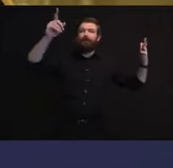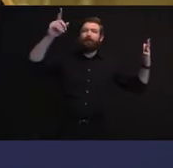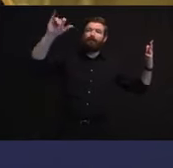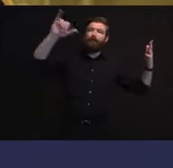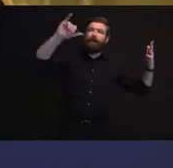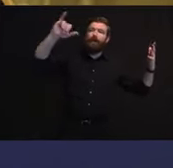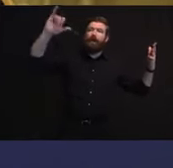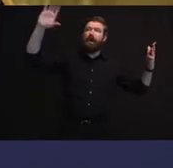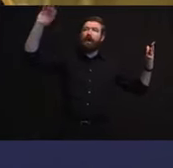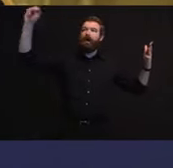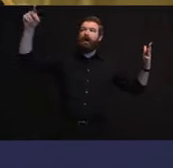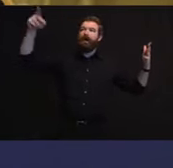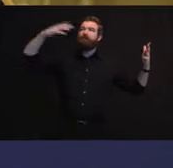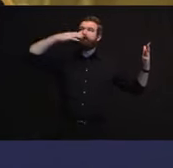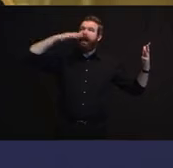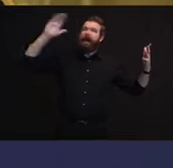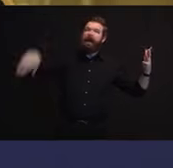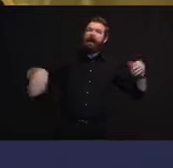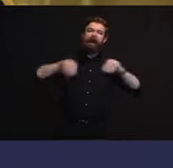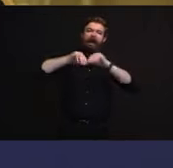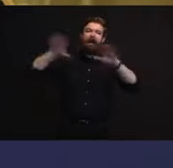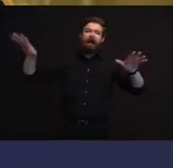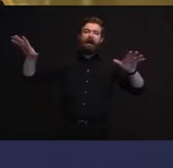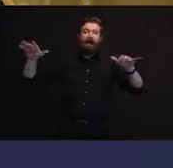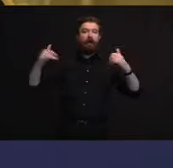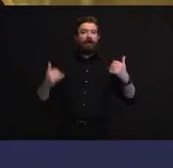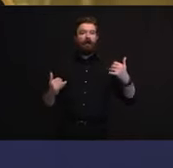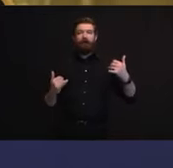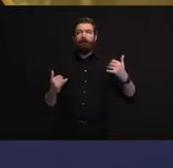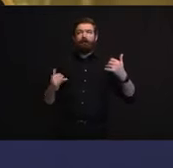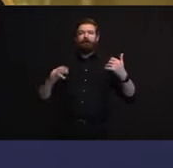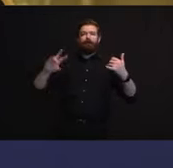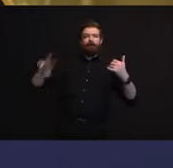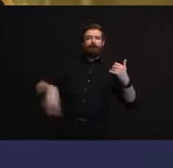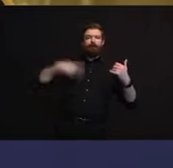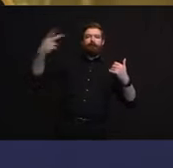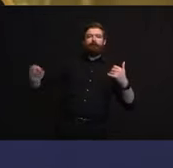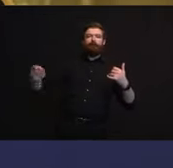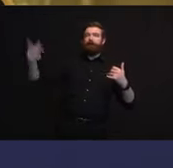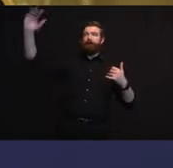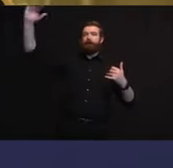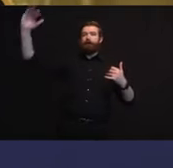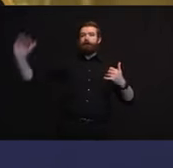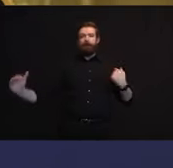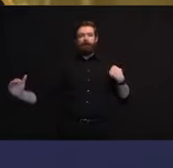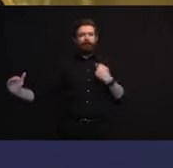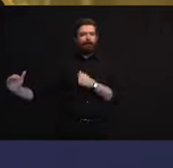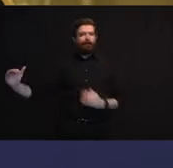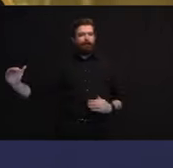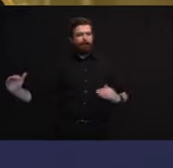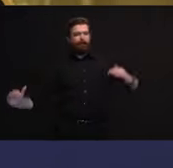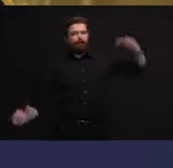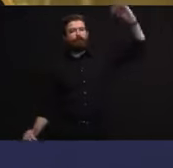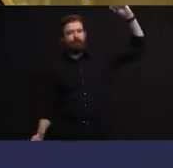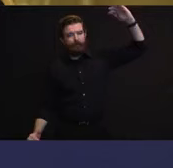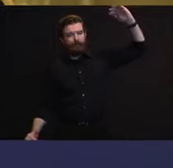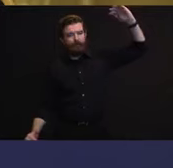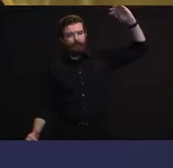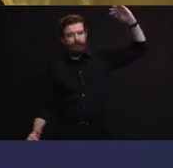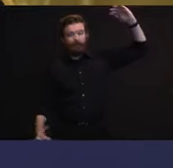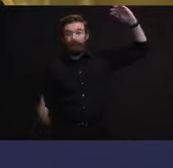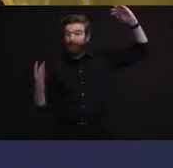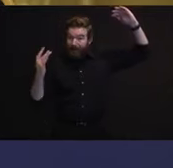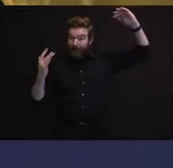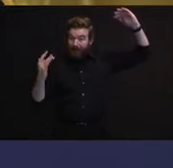it starts to go on fire, I think you said this, Tina, when you look at spot positivity, which is unacceptably high, it's